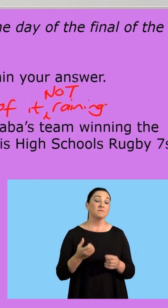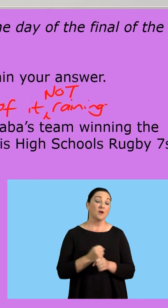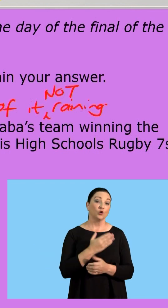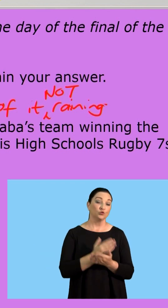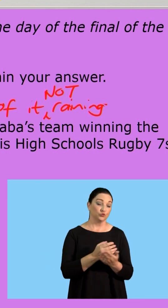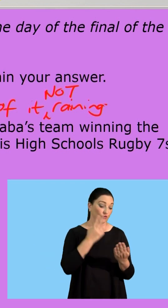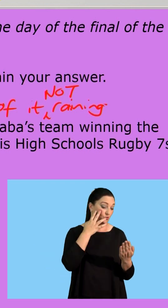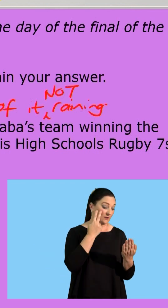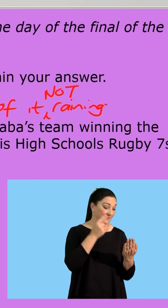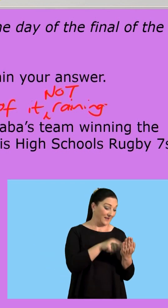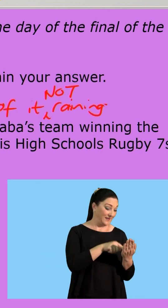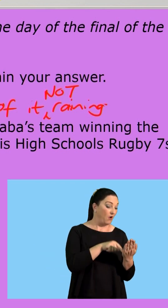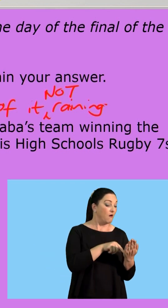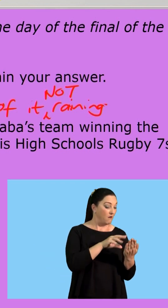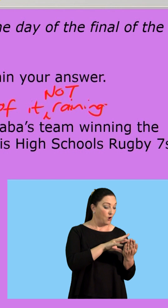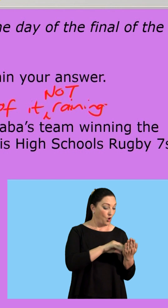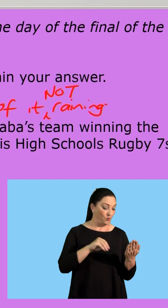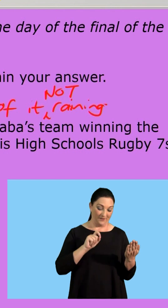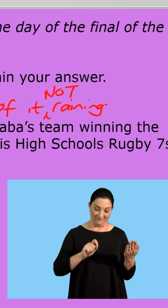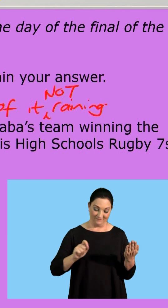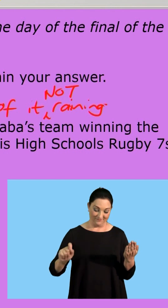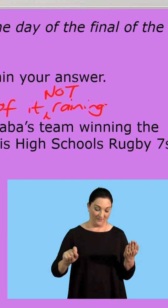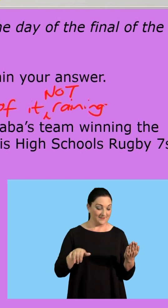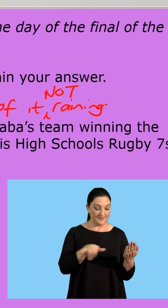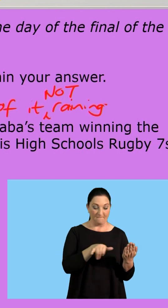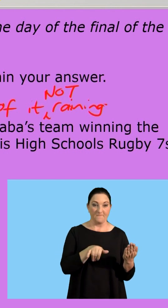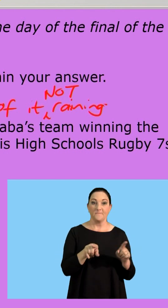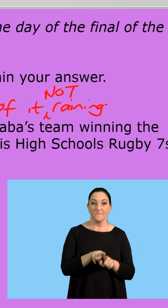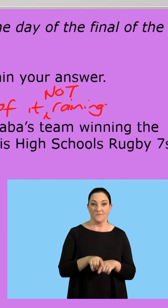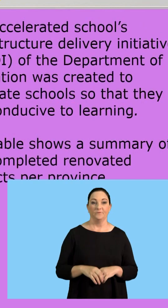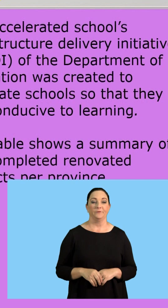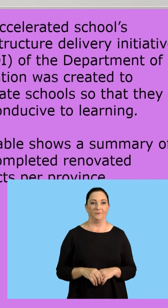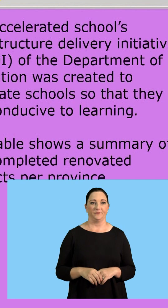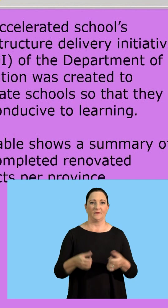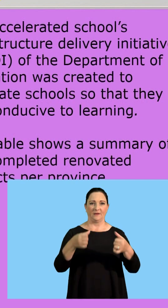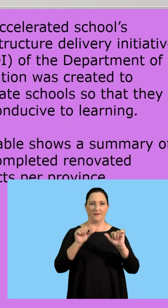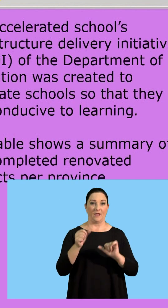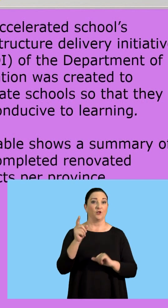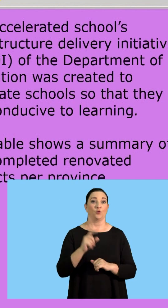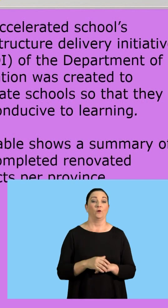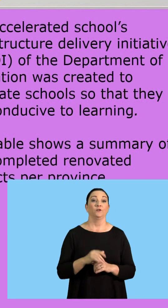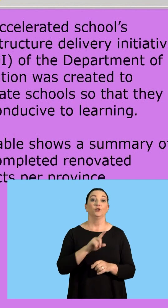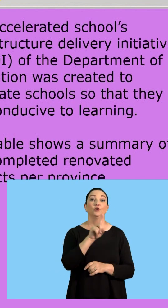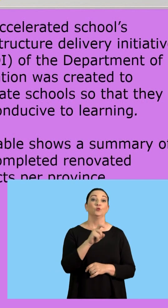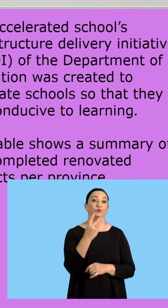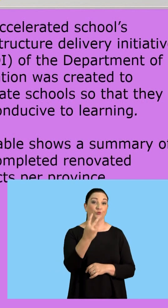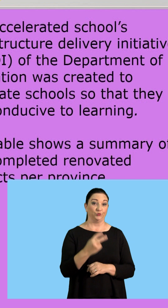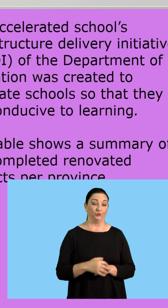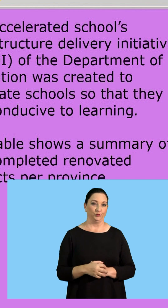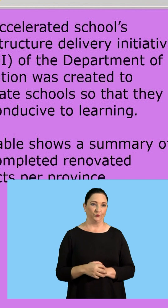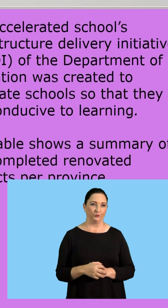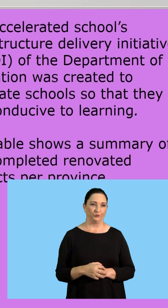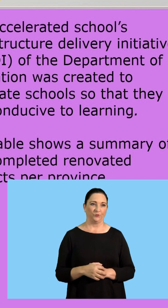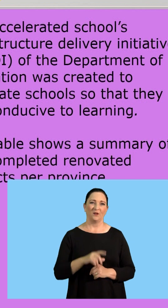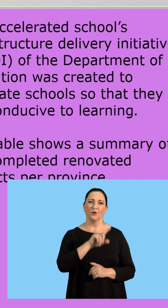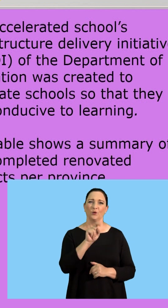0.666666. So make sure you copy this correctly from your calculator. Okay, then we will now be moving to our